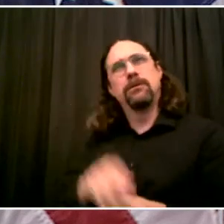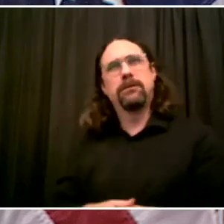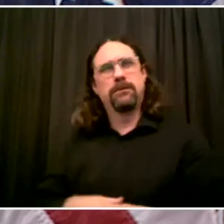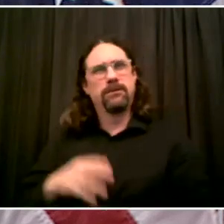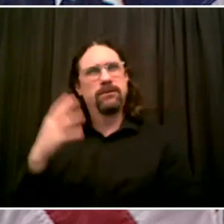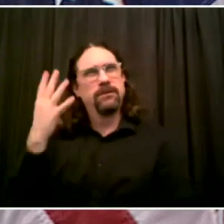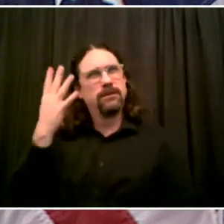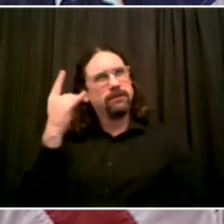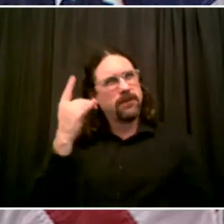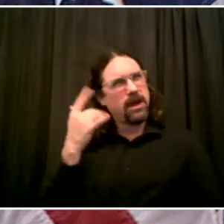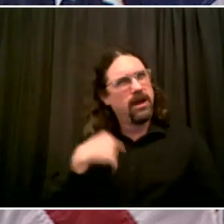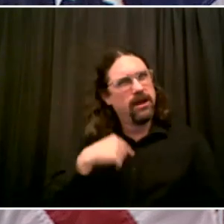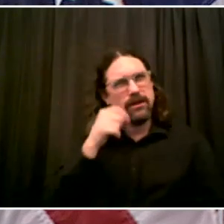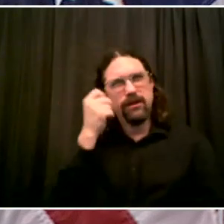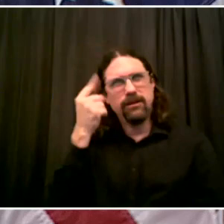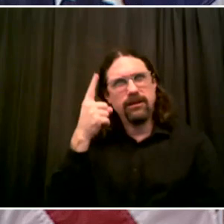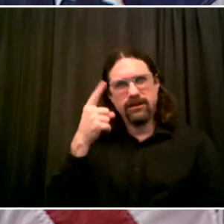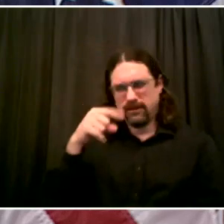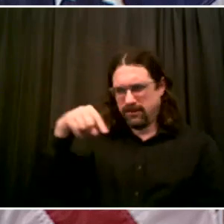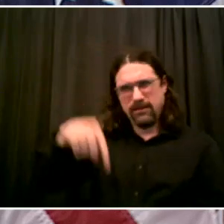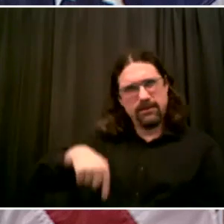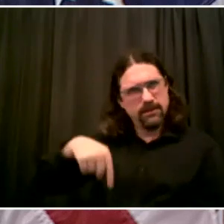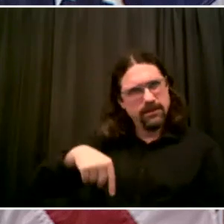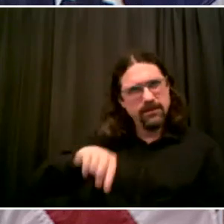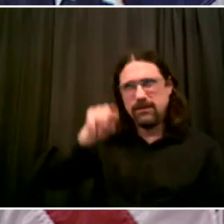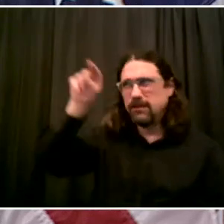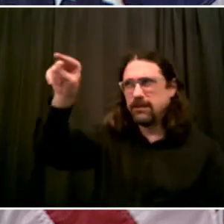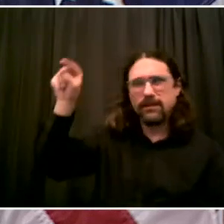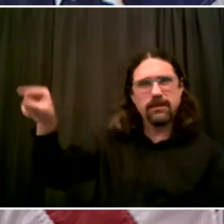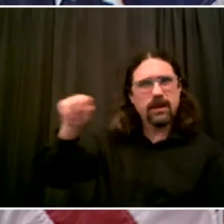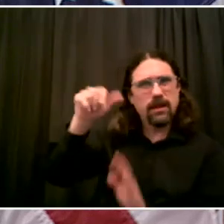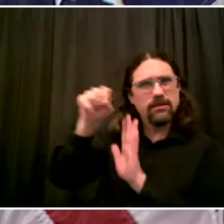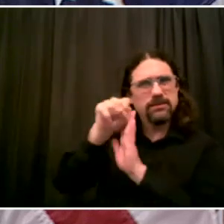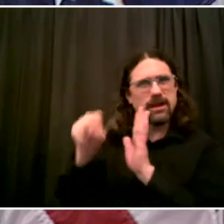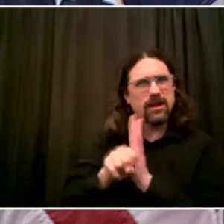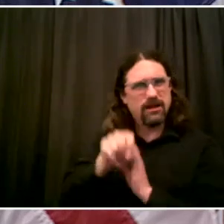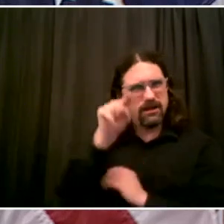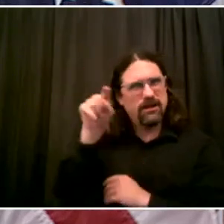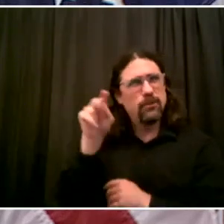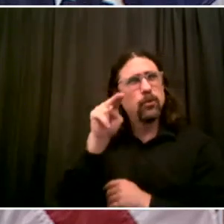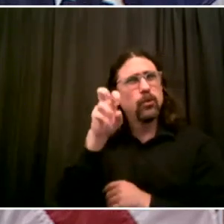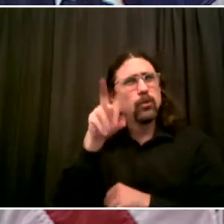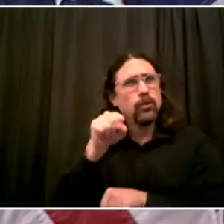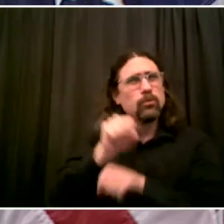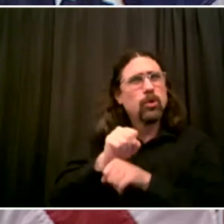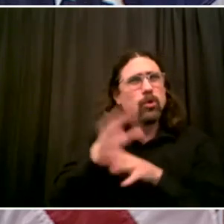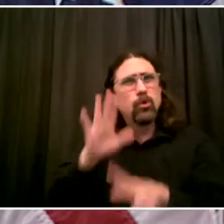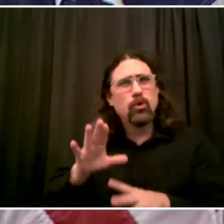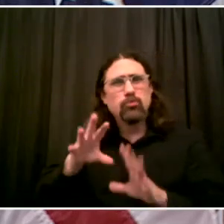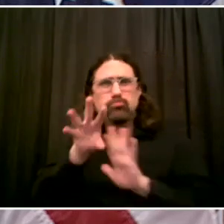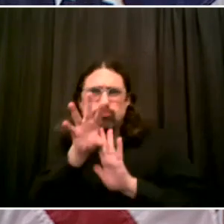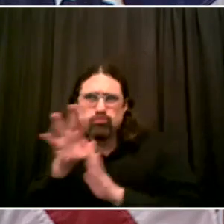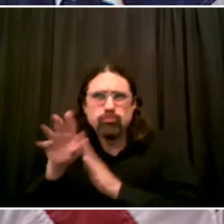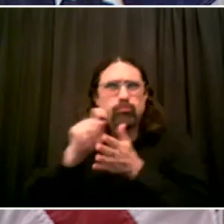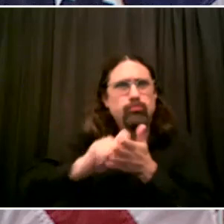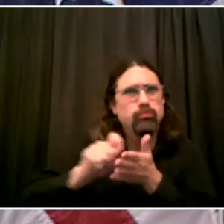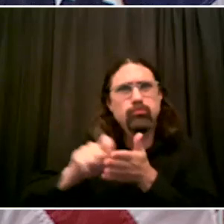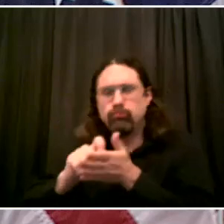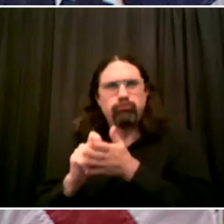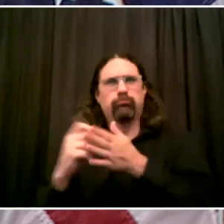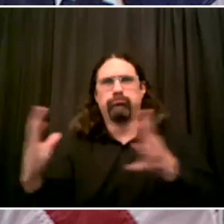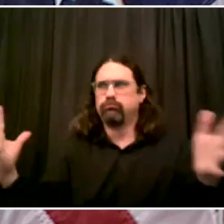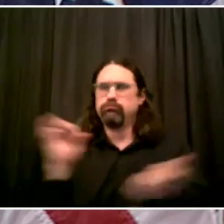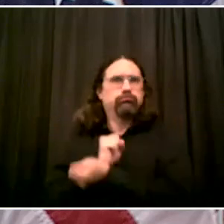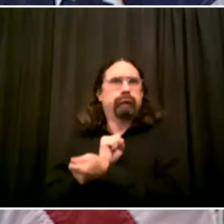And it's clear that that is one of the underpinnings of a free society. Also, want to make clear, this curfew was brought together